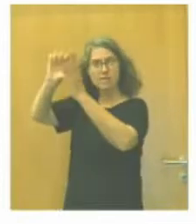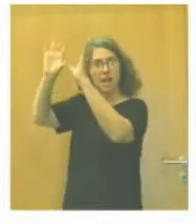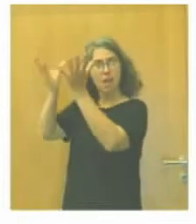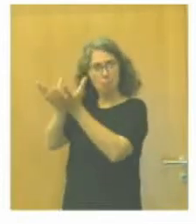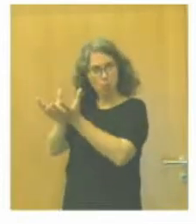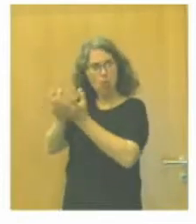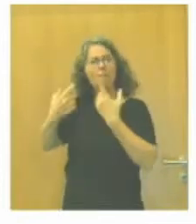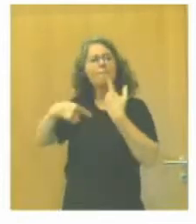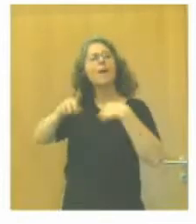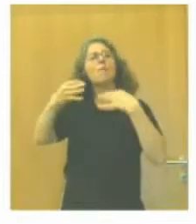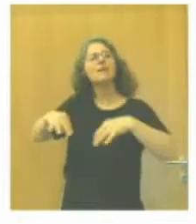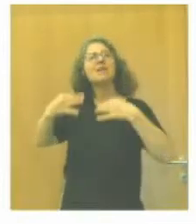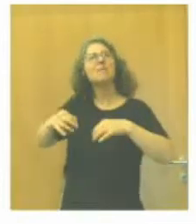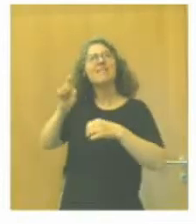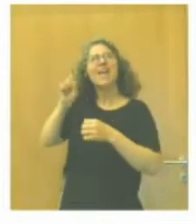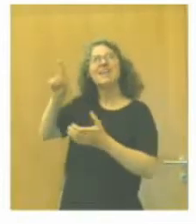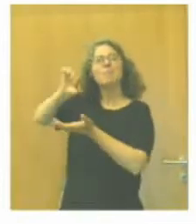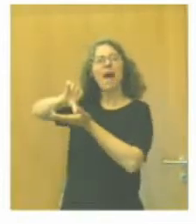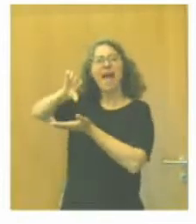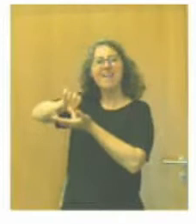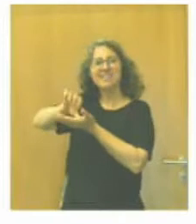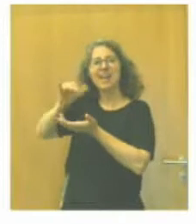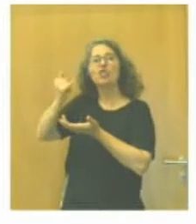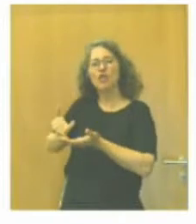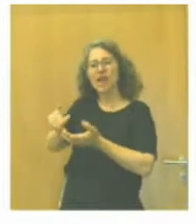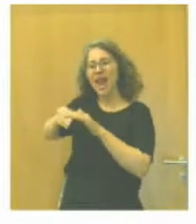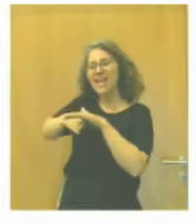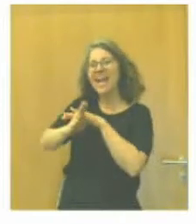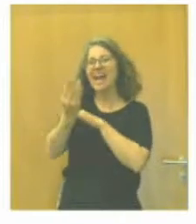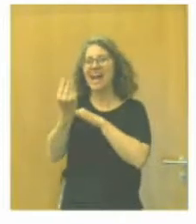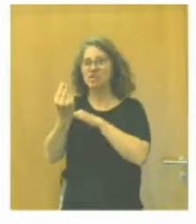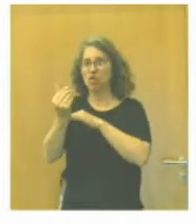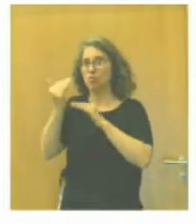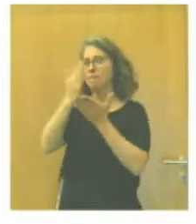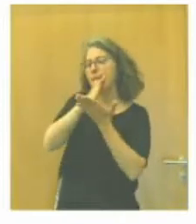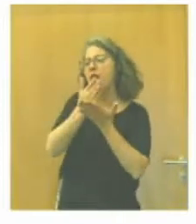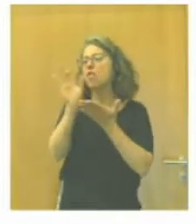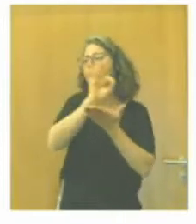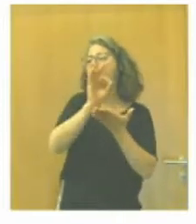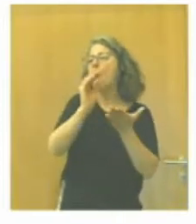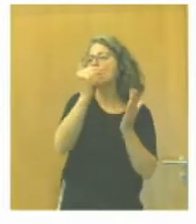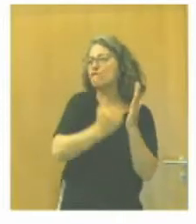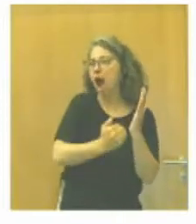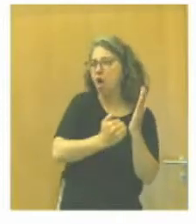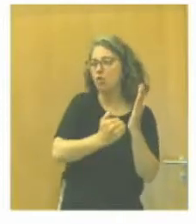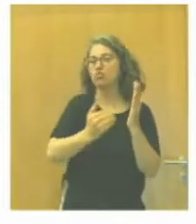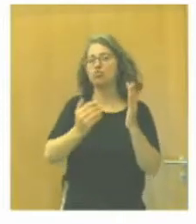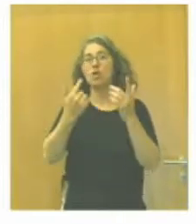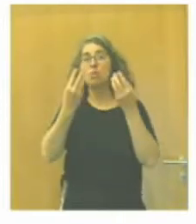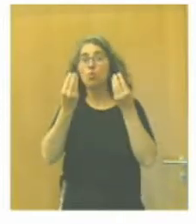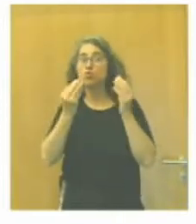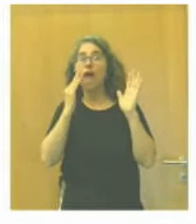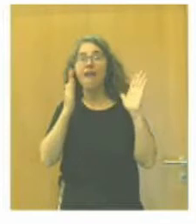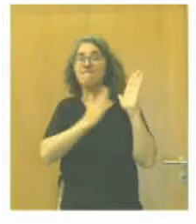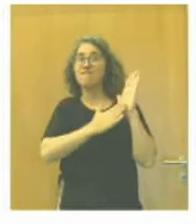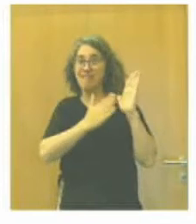income countries. But the way it is that a lot of the evidence of interventions and what is working